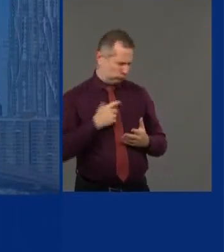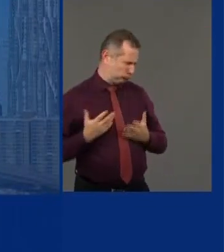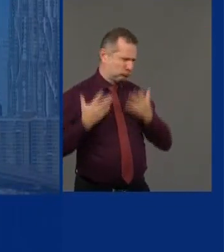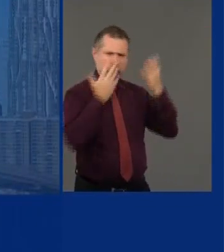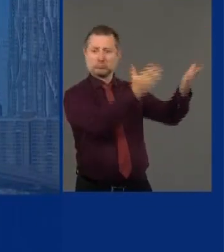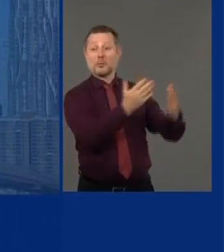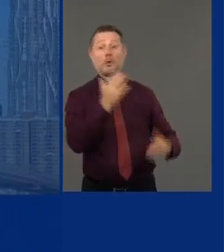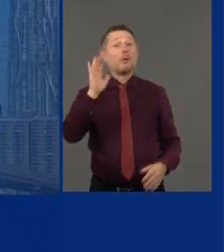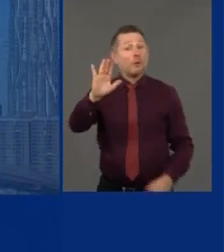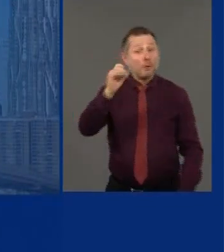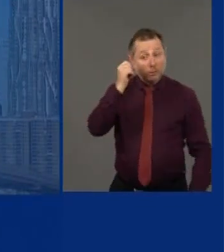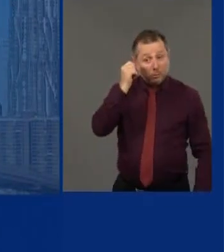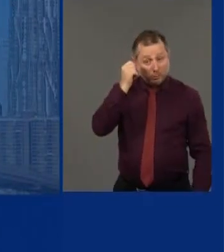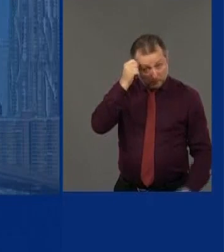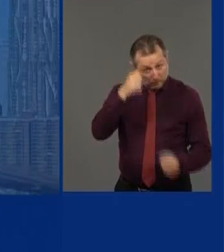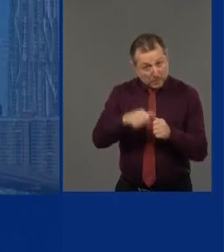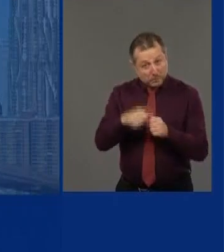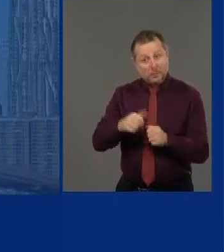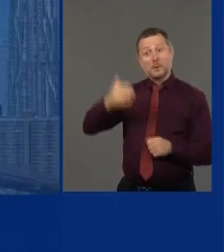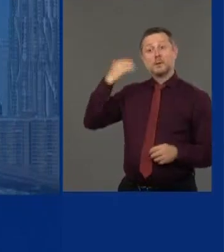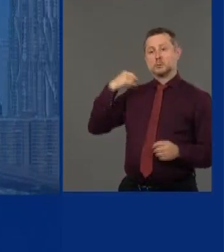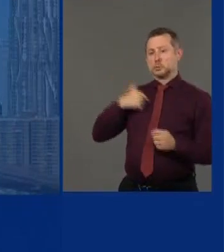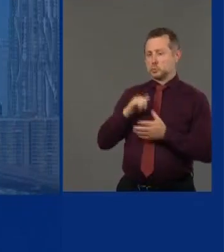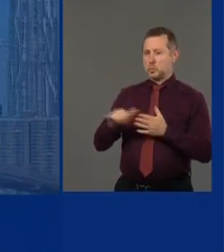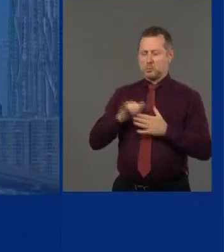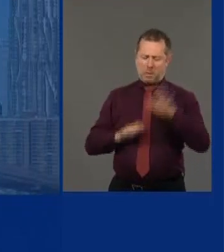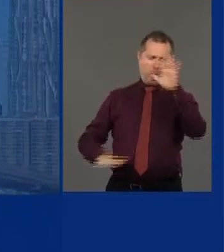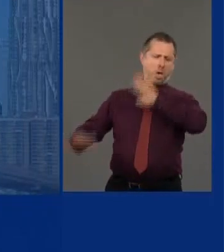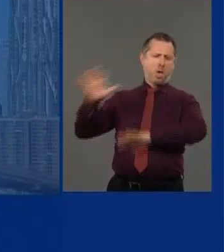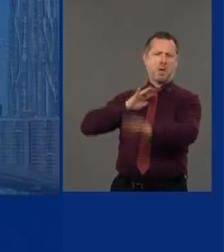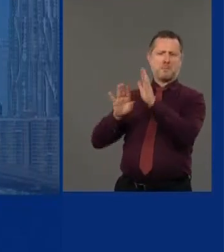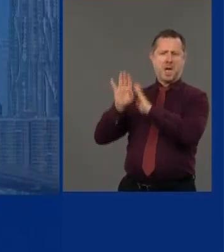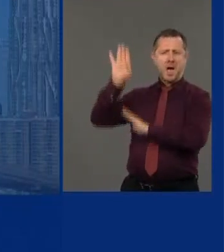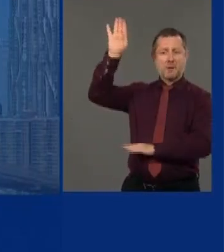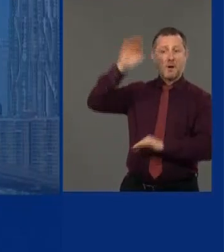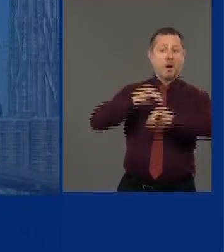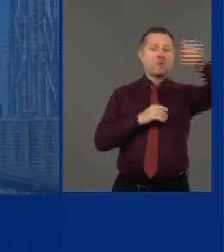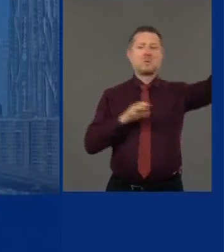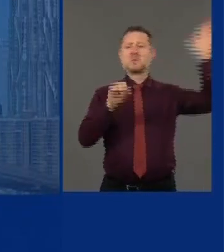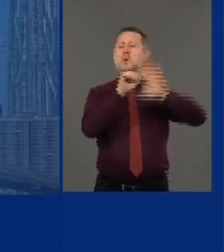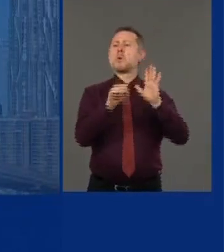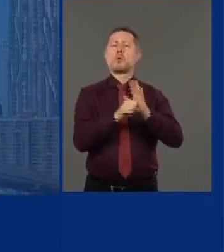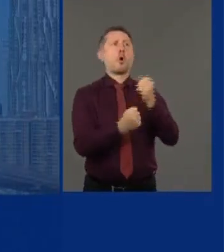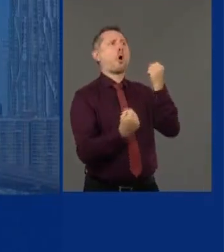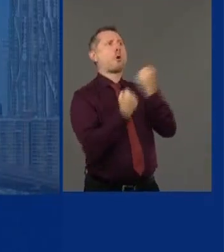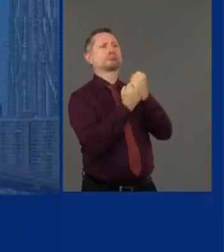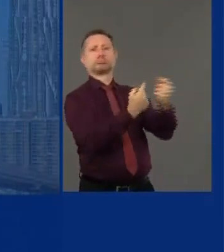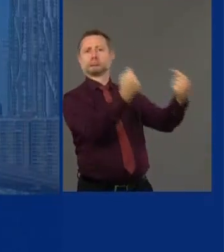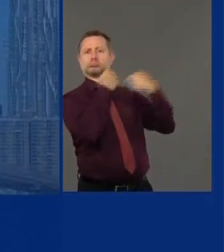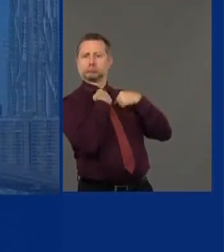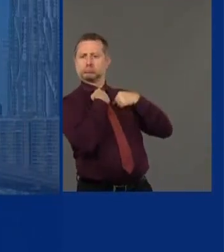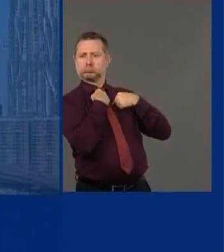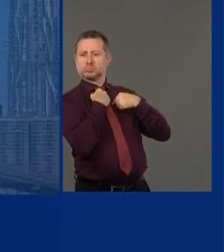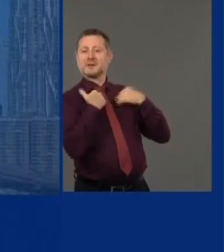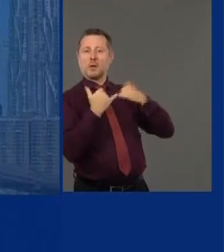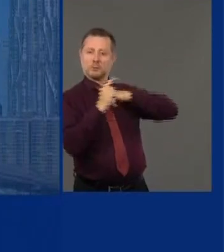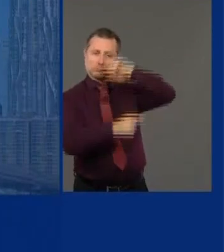forget how good this country was to New York when we needed help. And the door swings both ways in